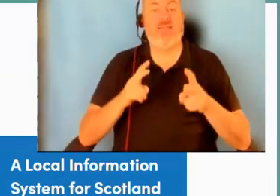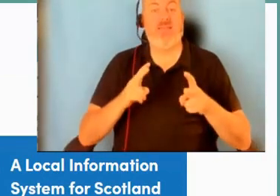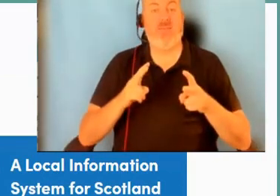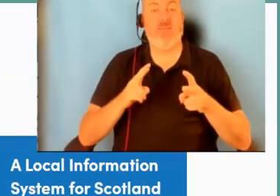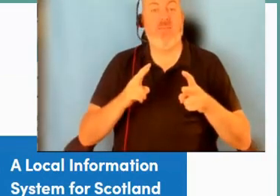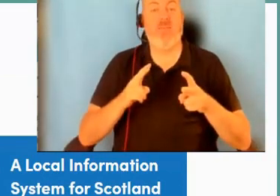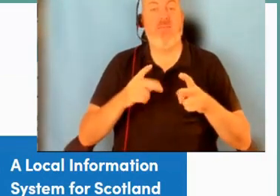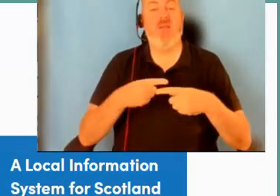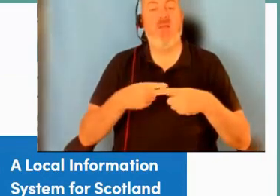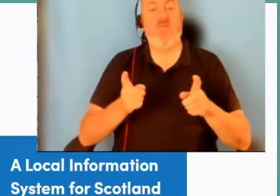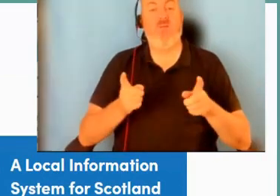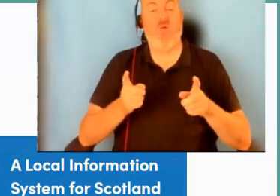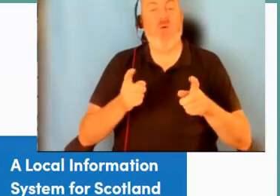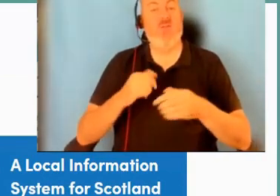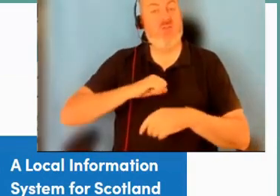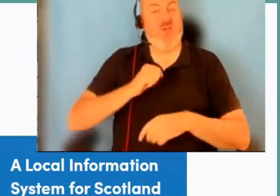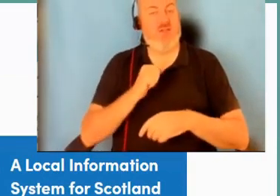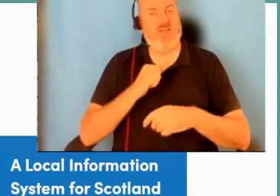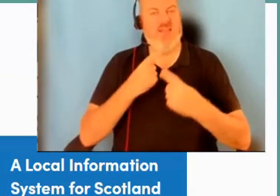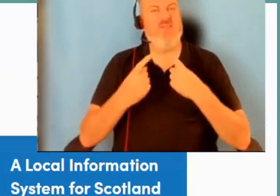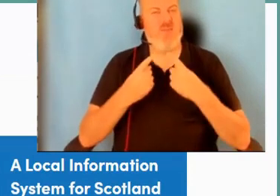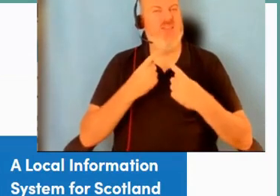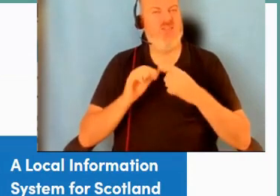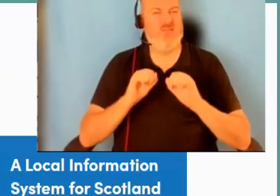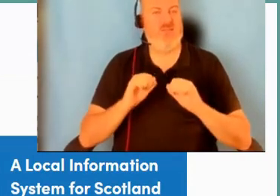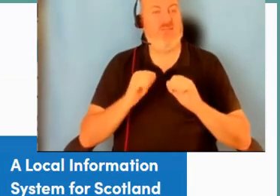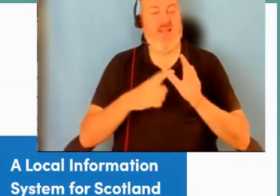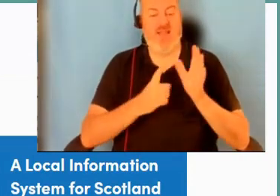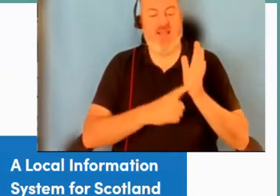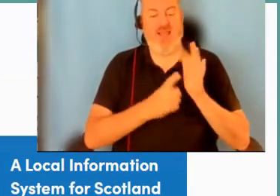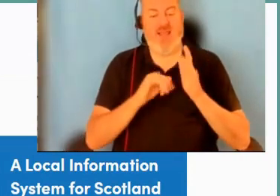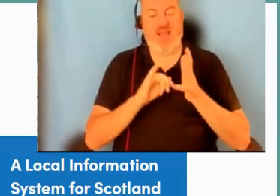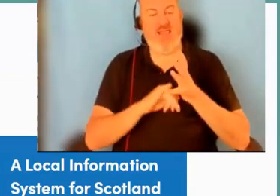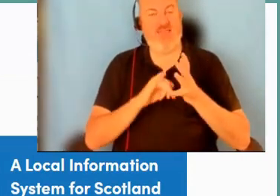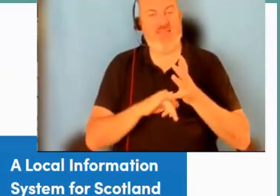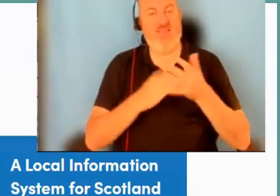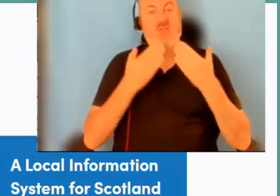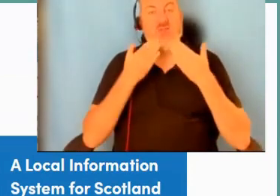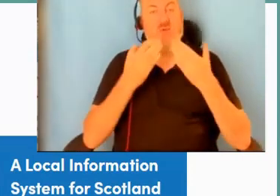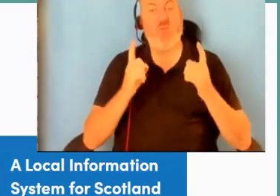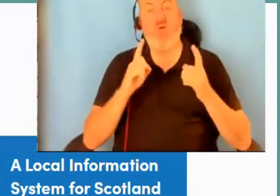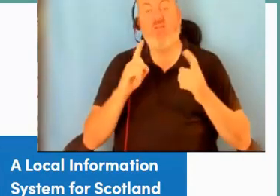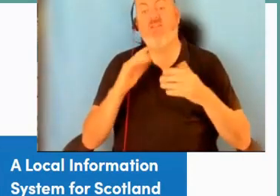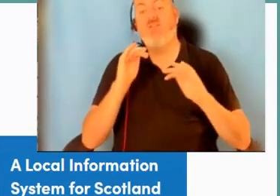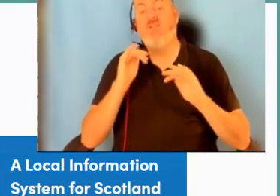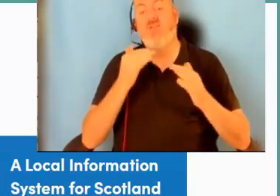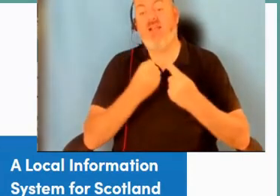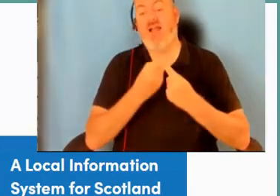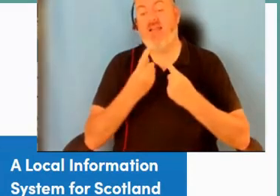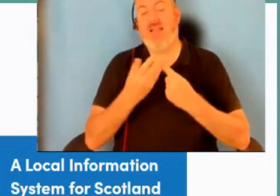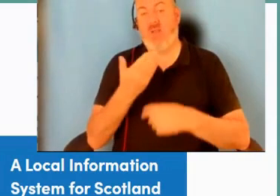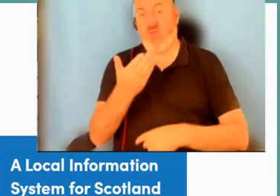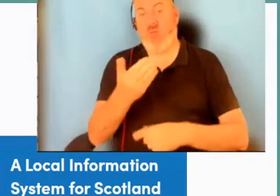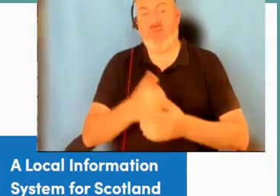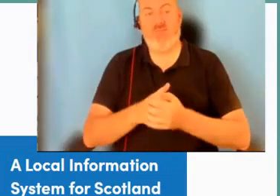information system for Scotland. And ALICE connects you to services in your area. And